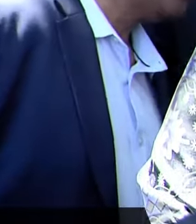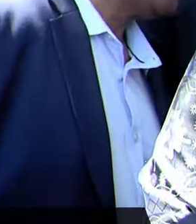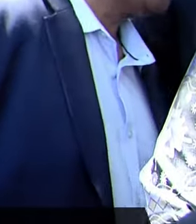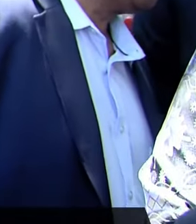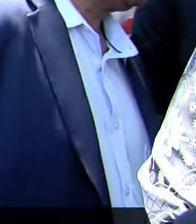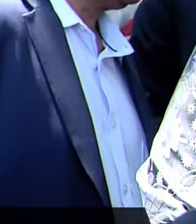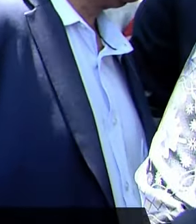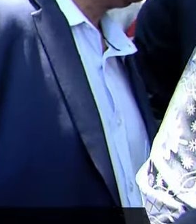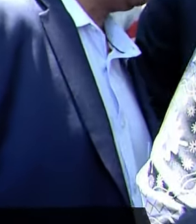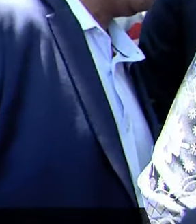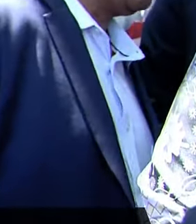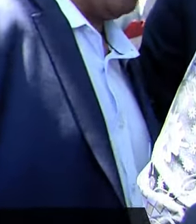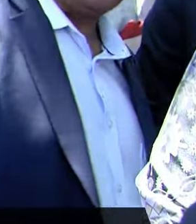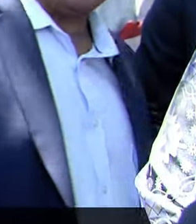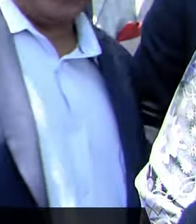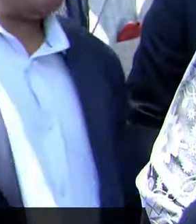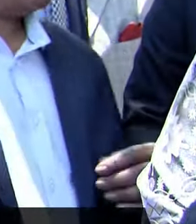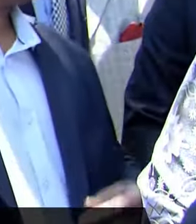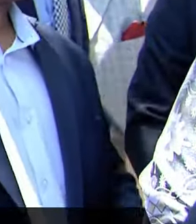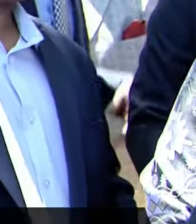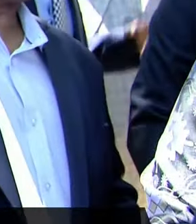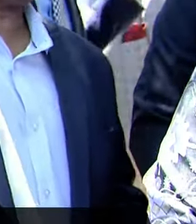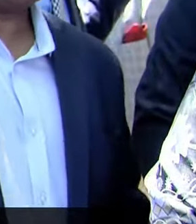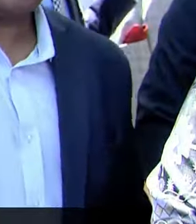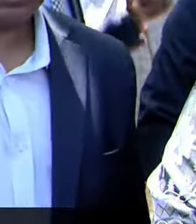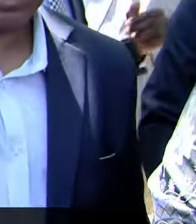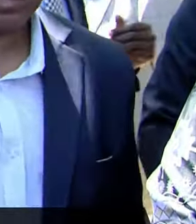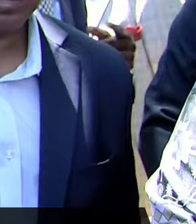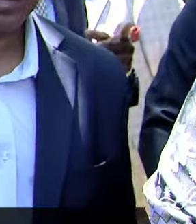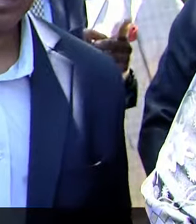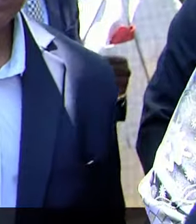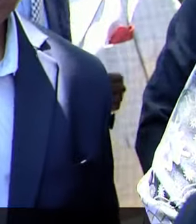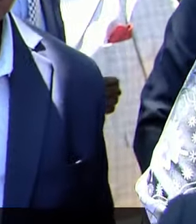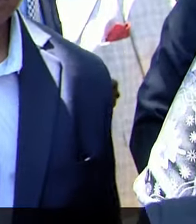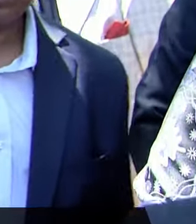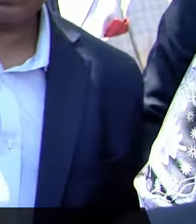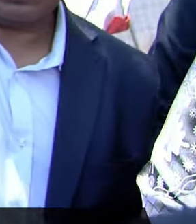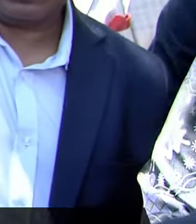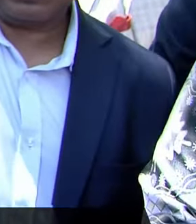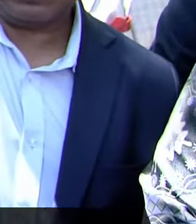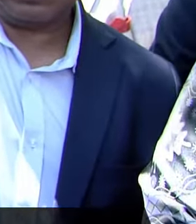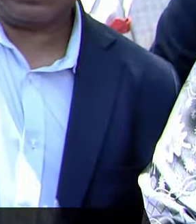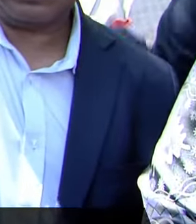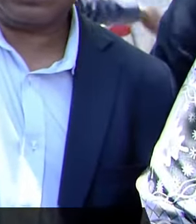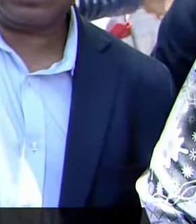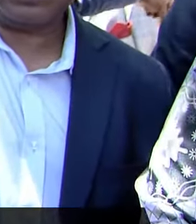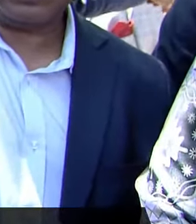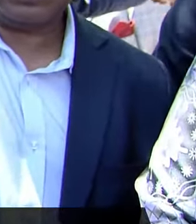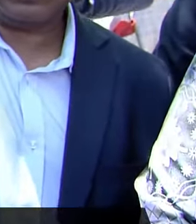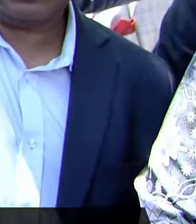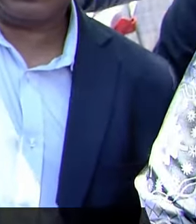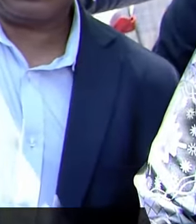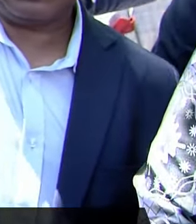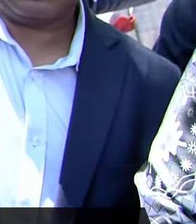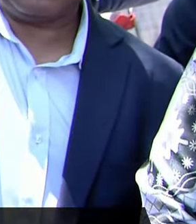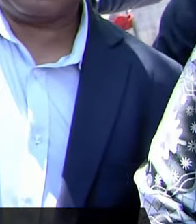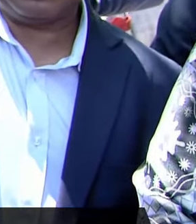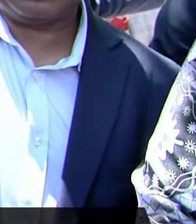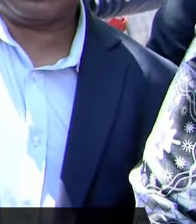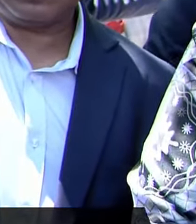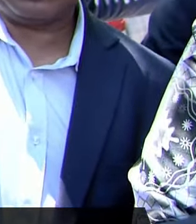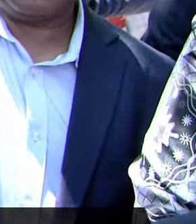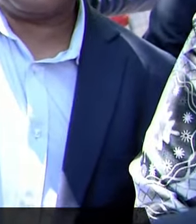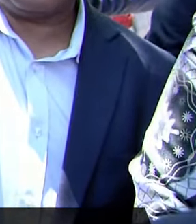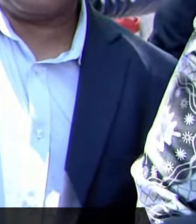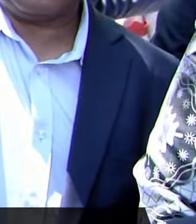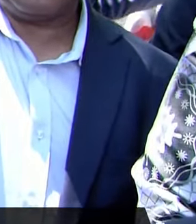happen. So all of this have to be done. And many of them are